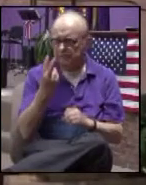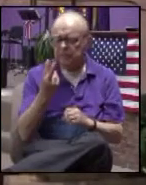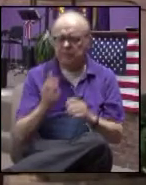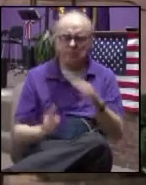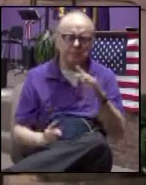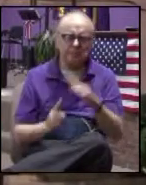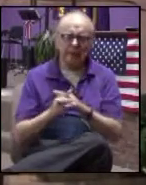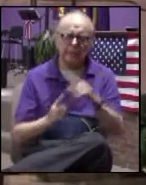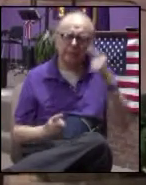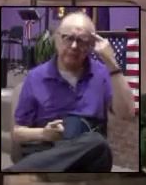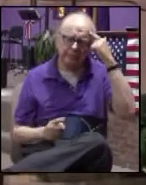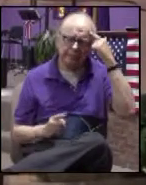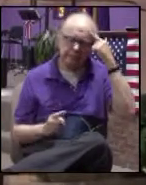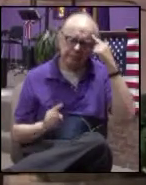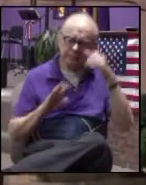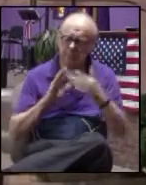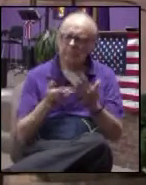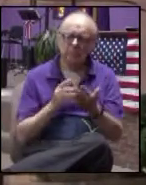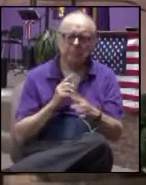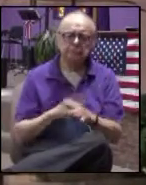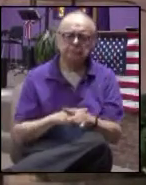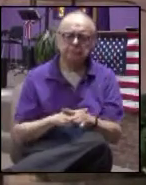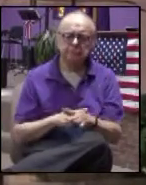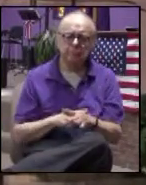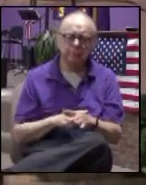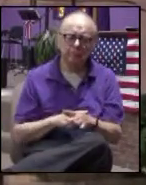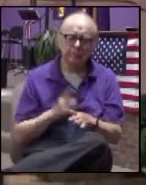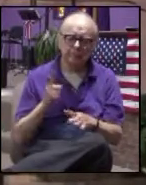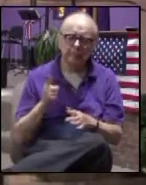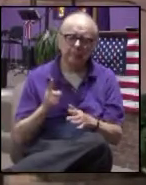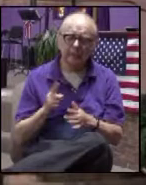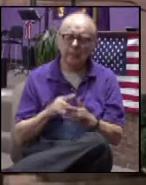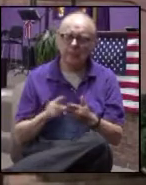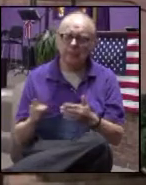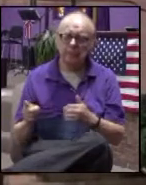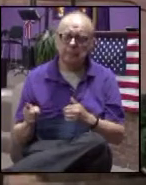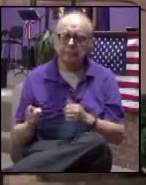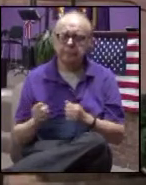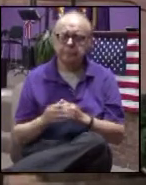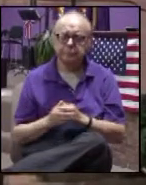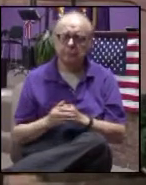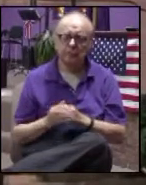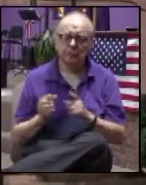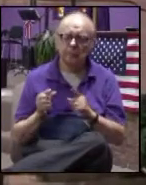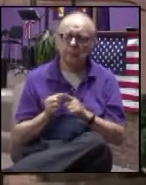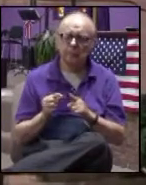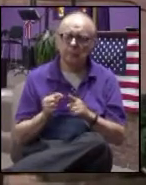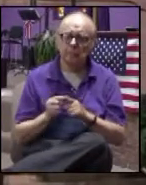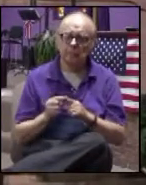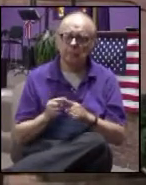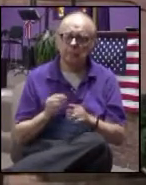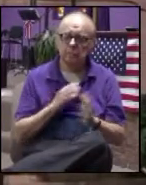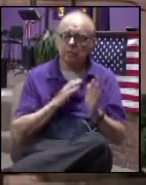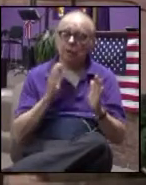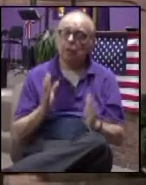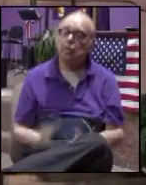our mind all of the time. And one of those is the word